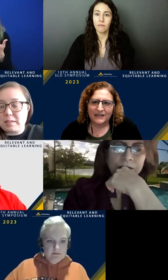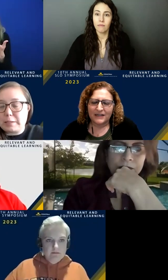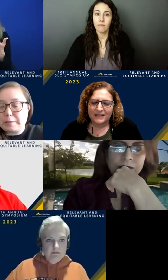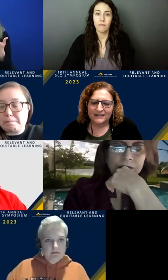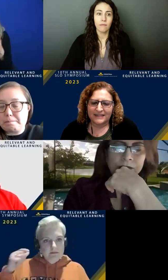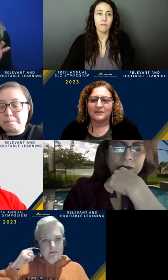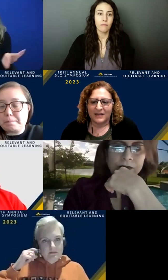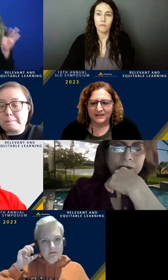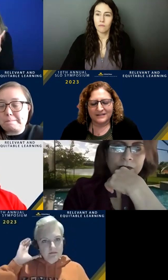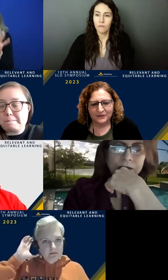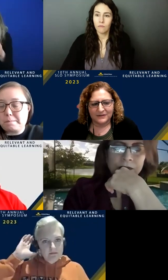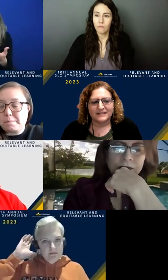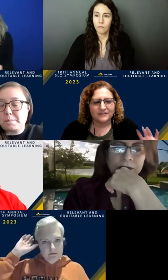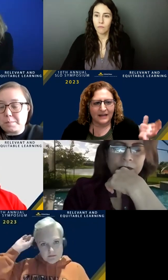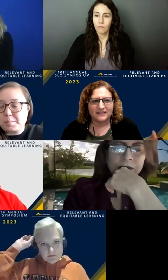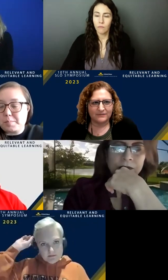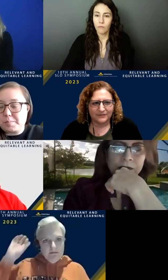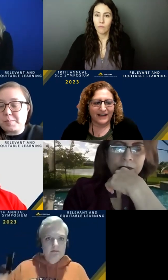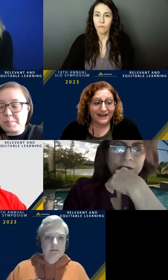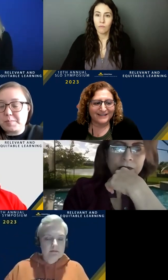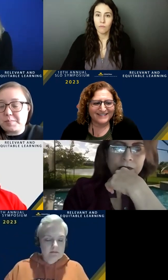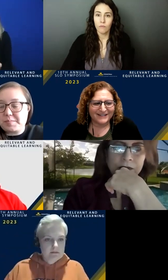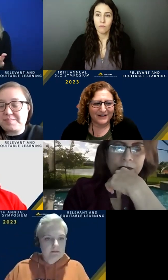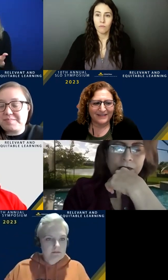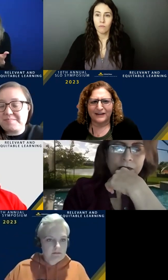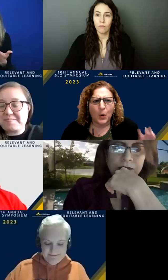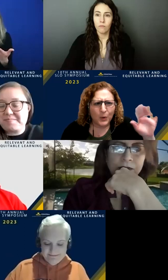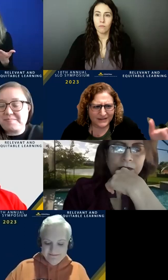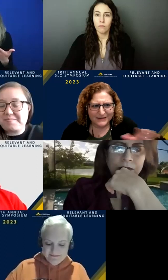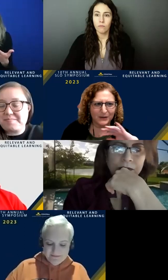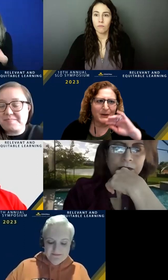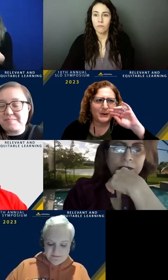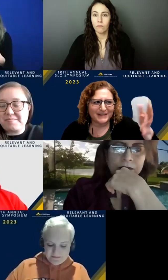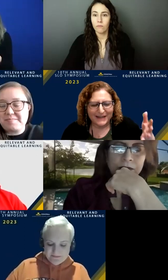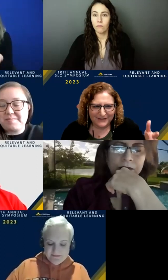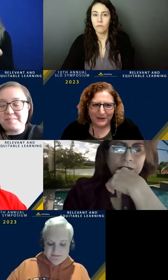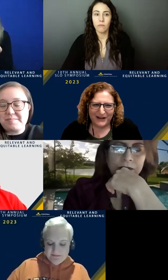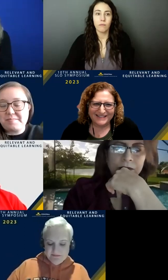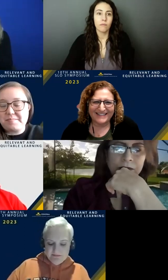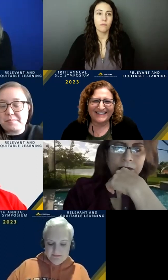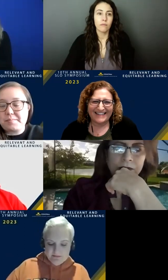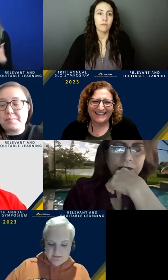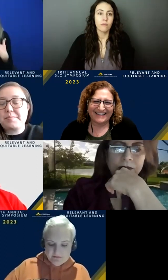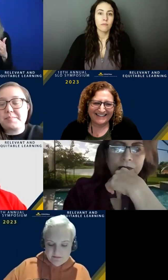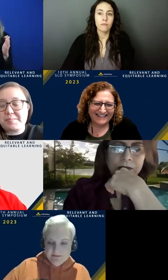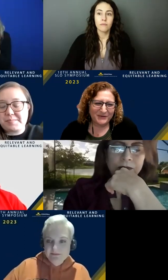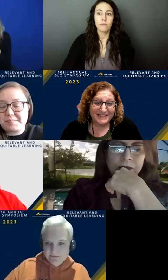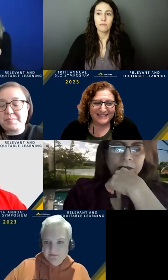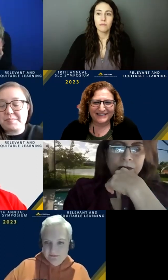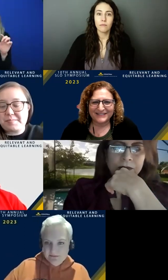qualitative data and methods. So not to forget that. So, and that of course is always going to have smaller ends